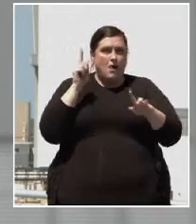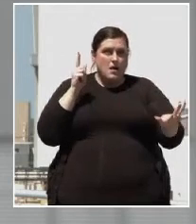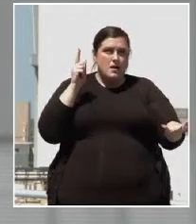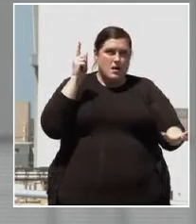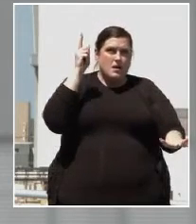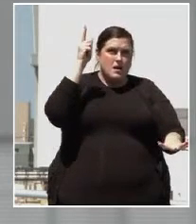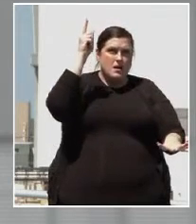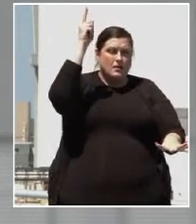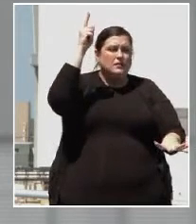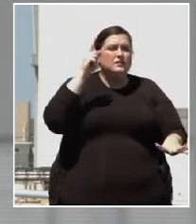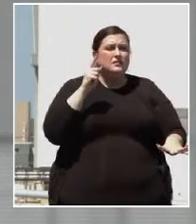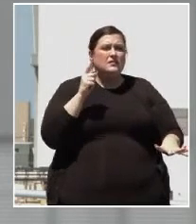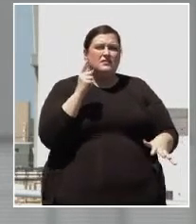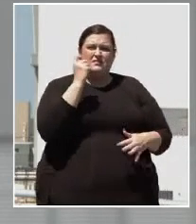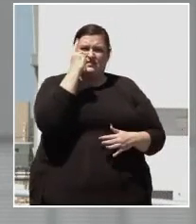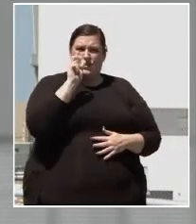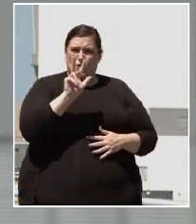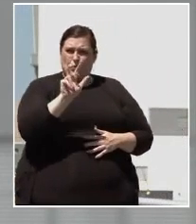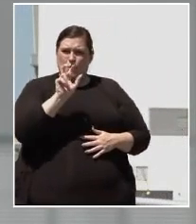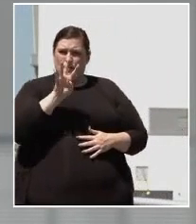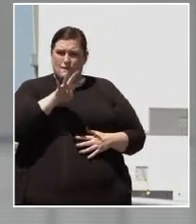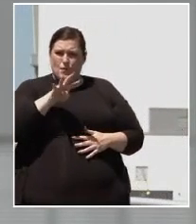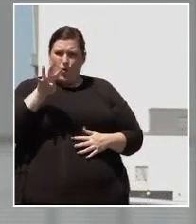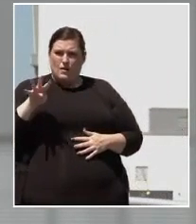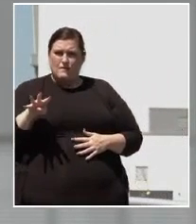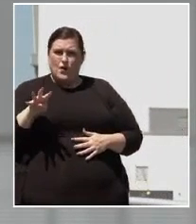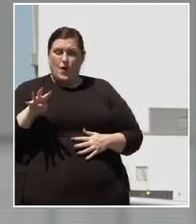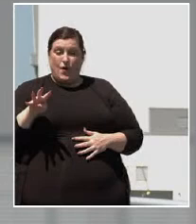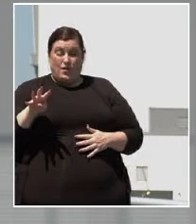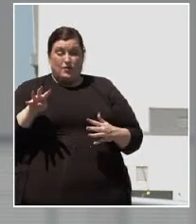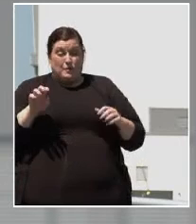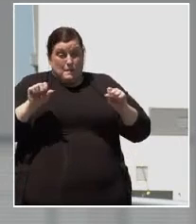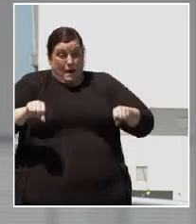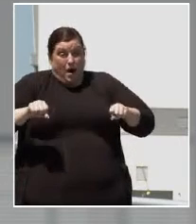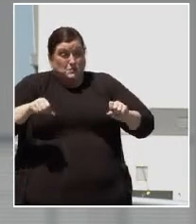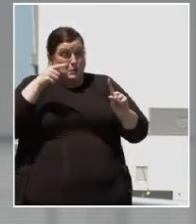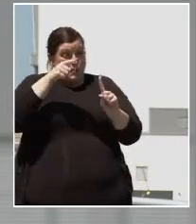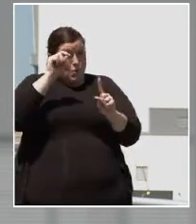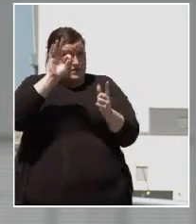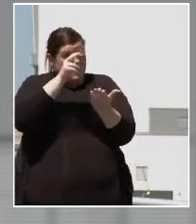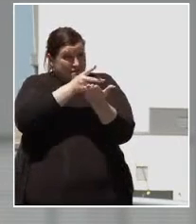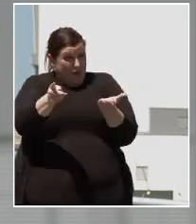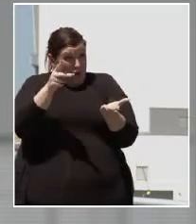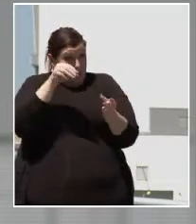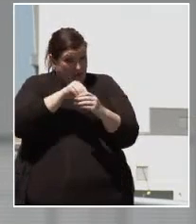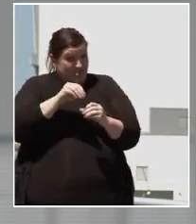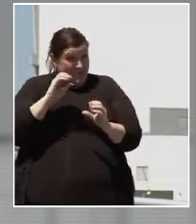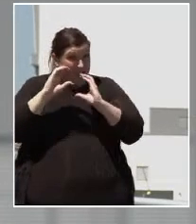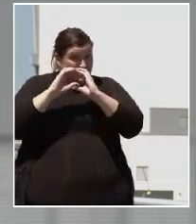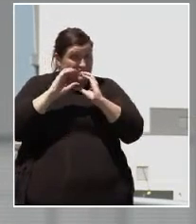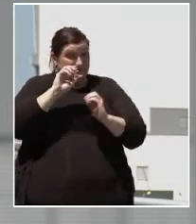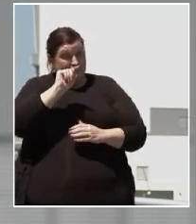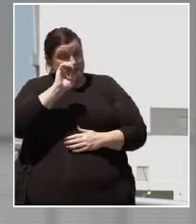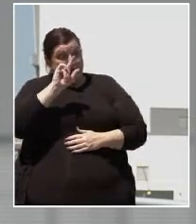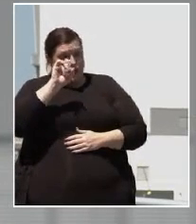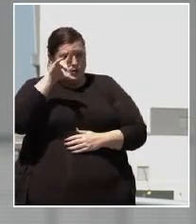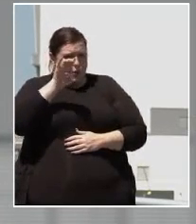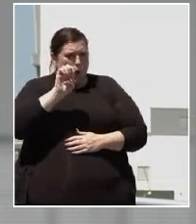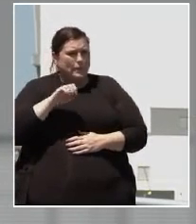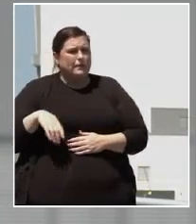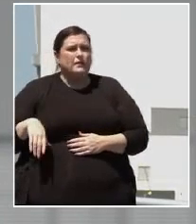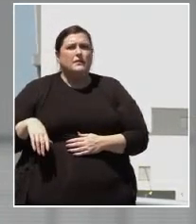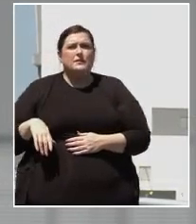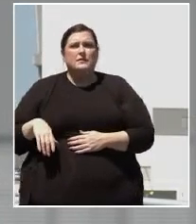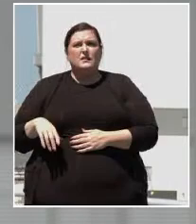Voyage 344 single points of failure Skeptics focused